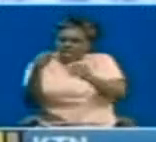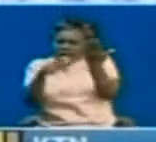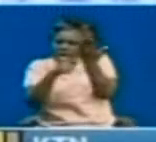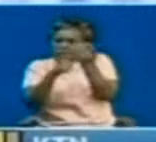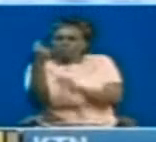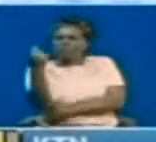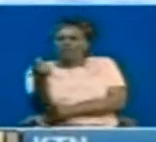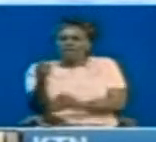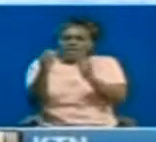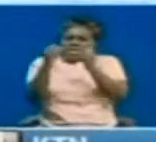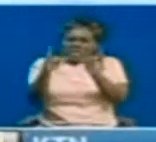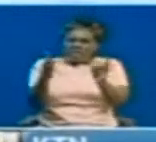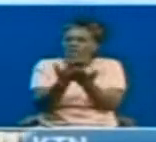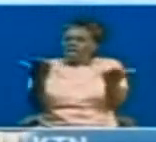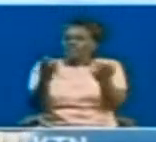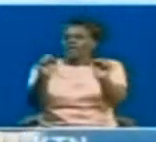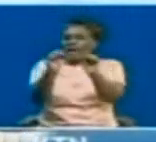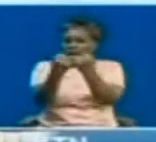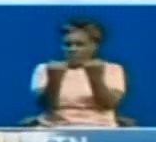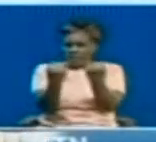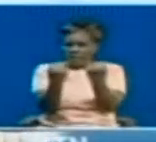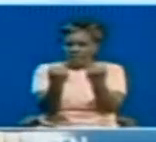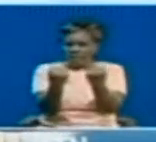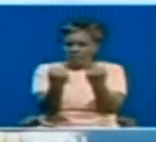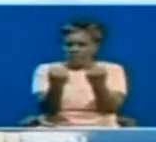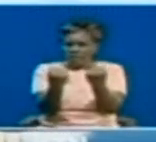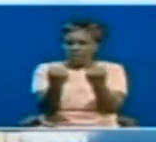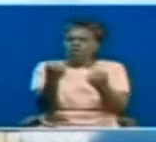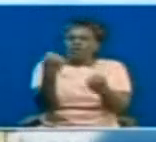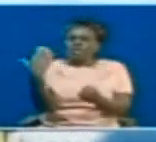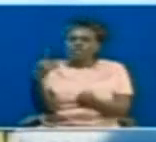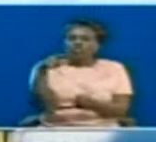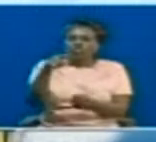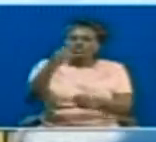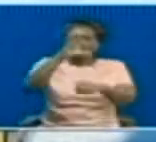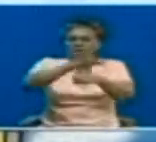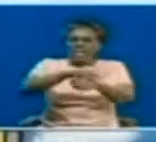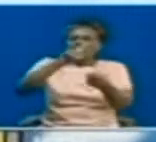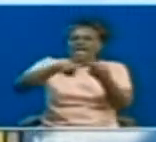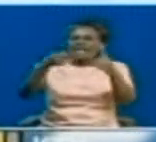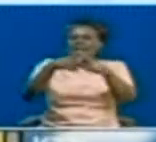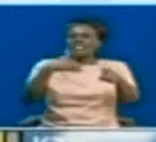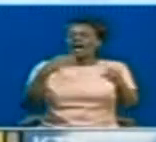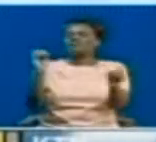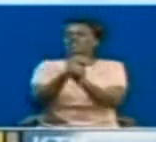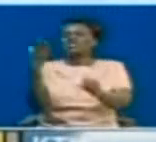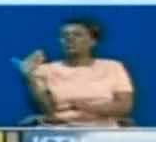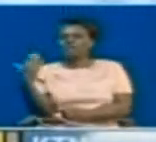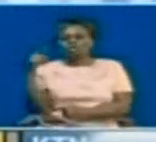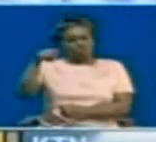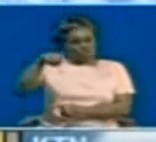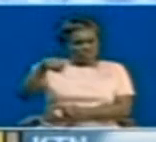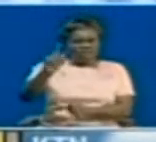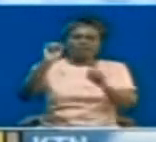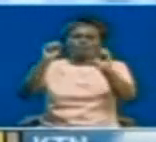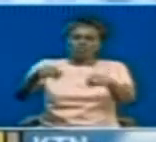market. If anything happened because you have bought or our consumers have bought substandard products, then you